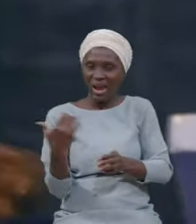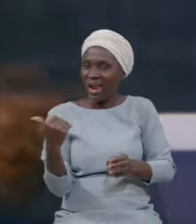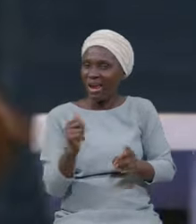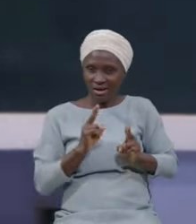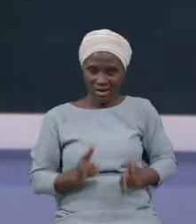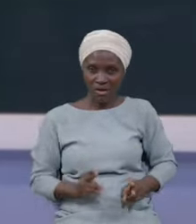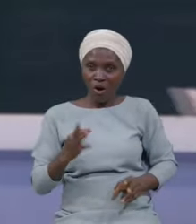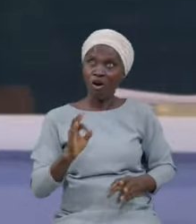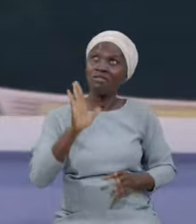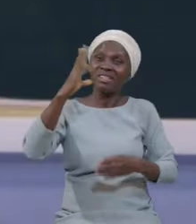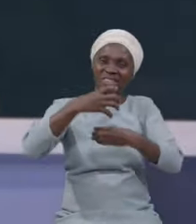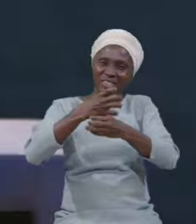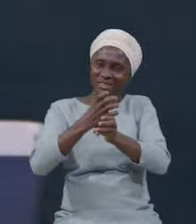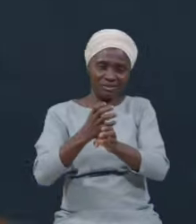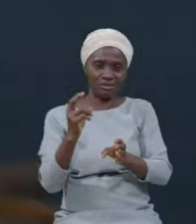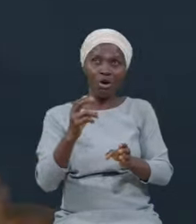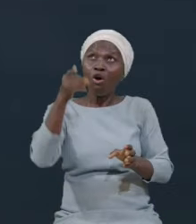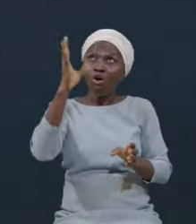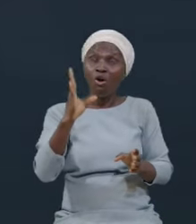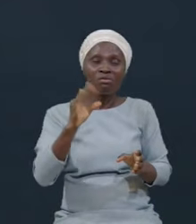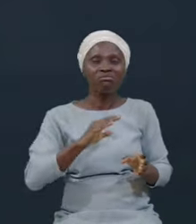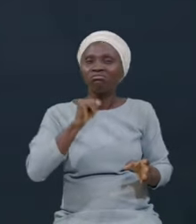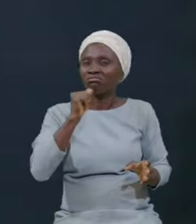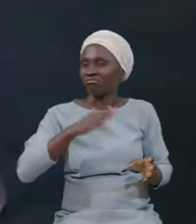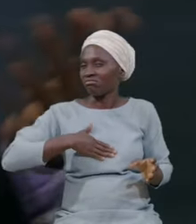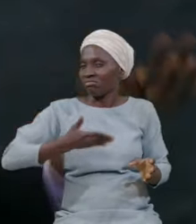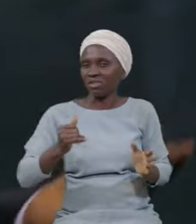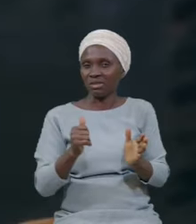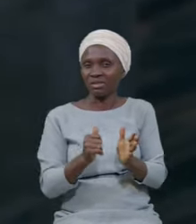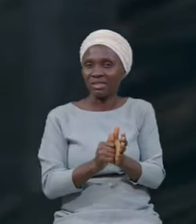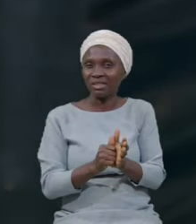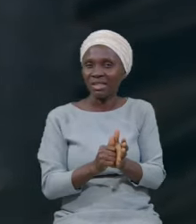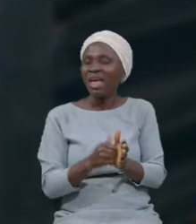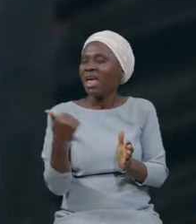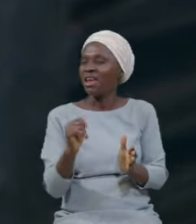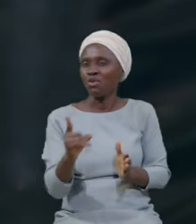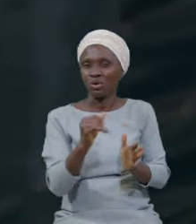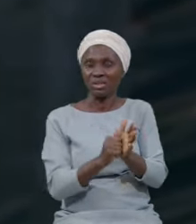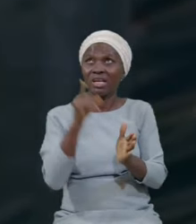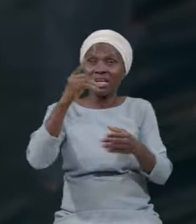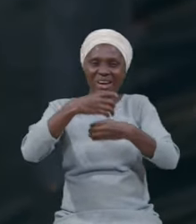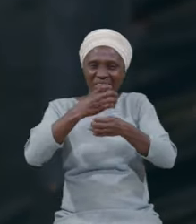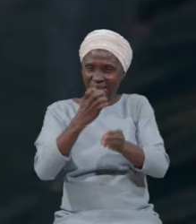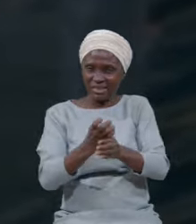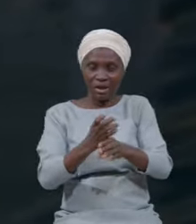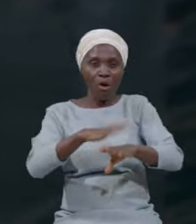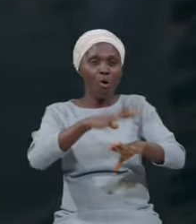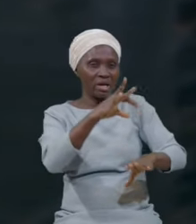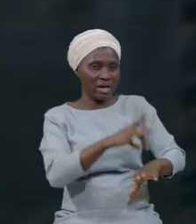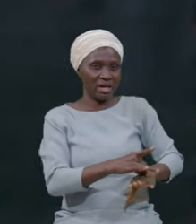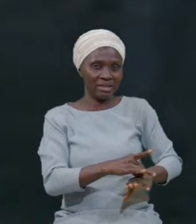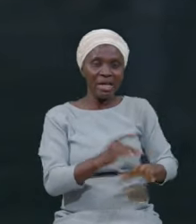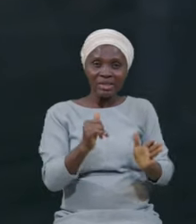that anyone he created to be on earth and to enjoy life, enjoy